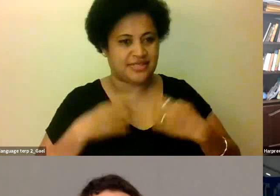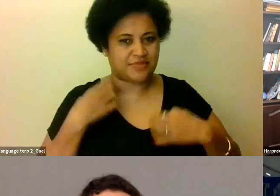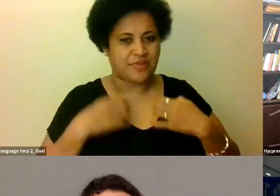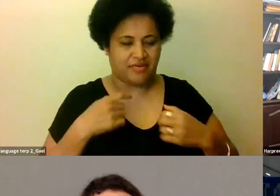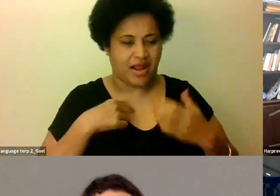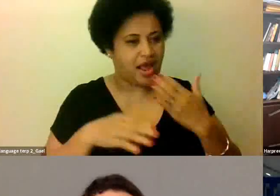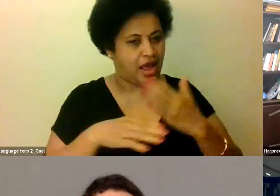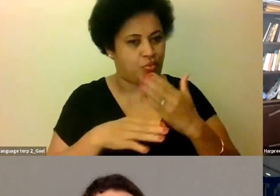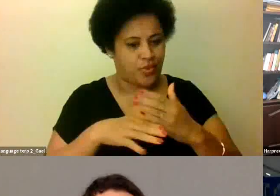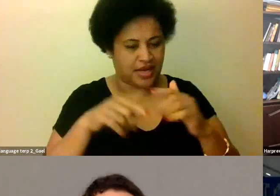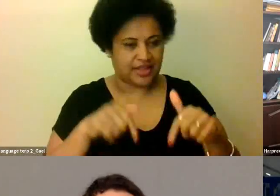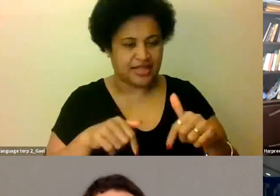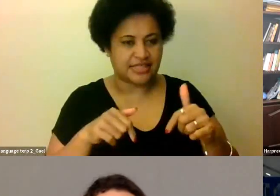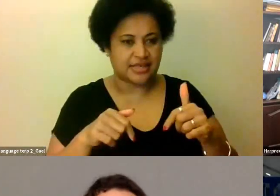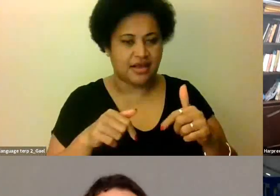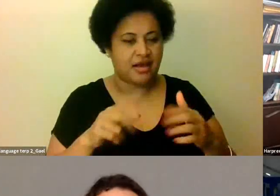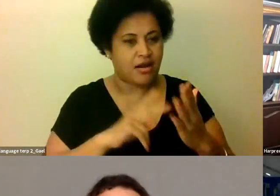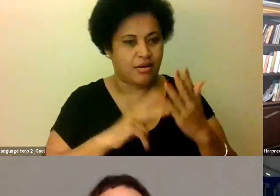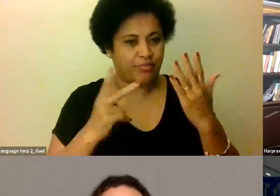this project here at the Commission.